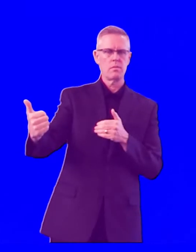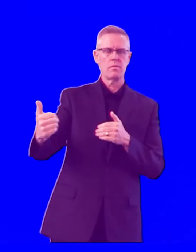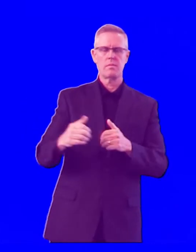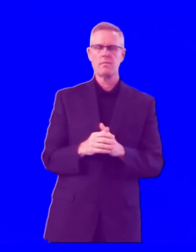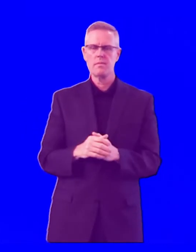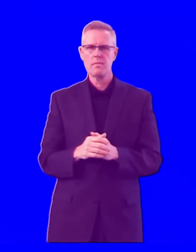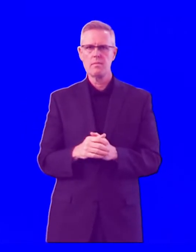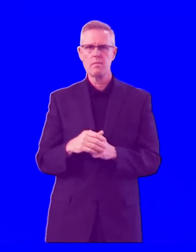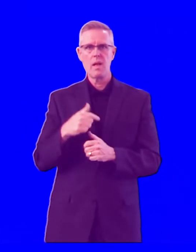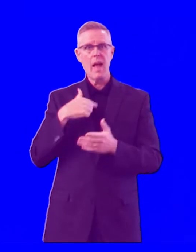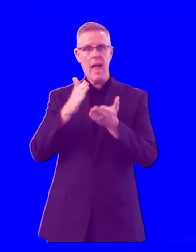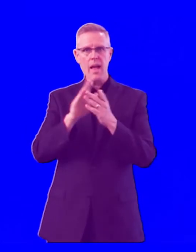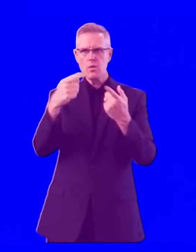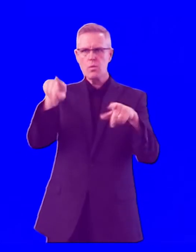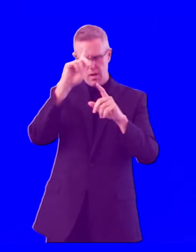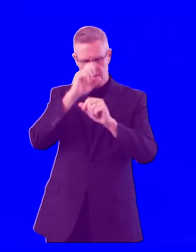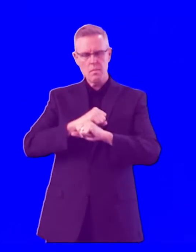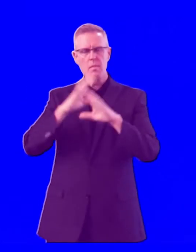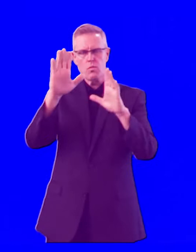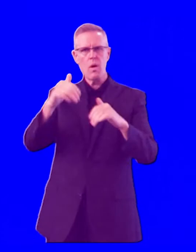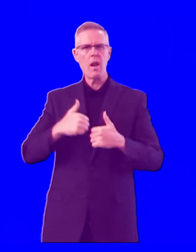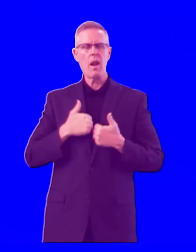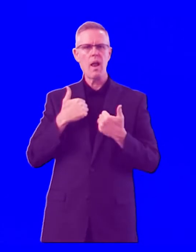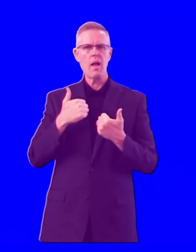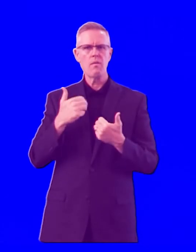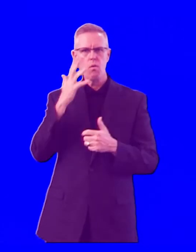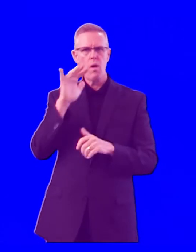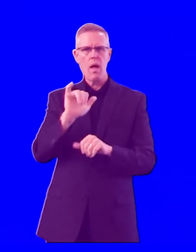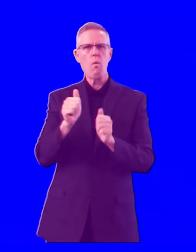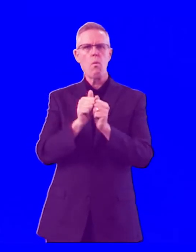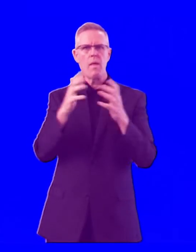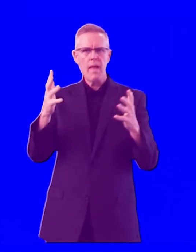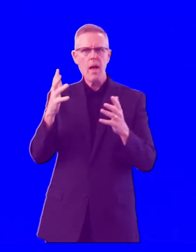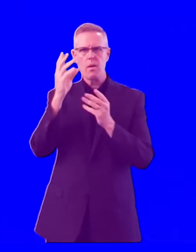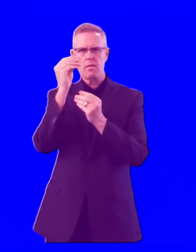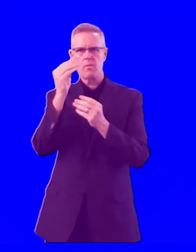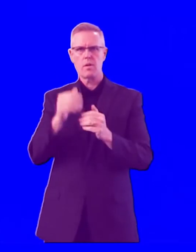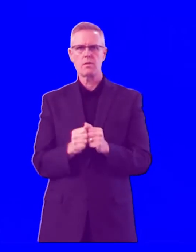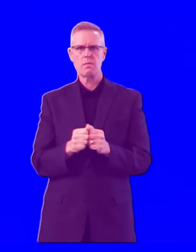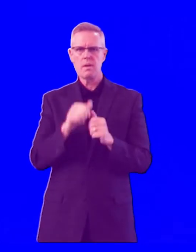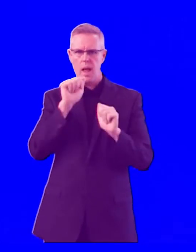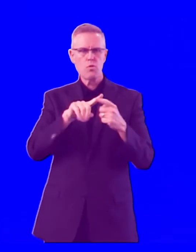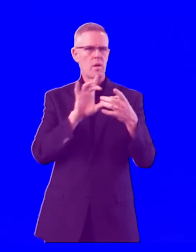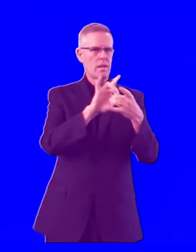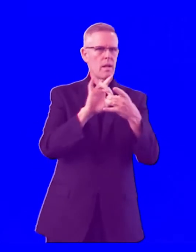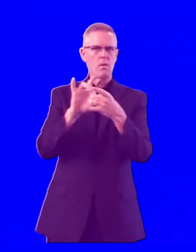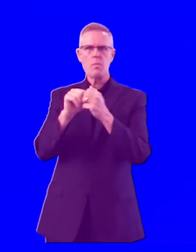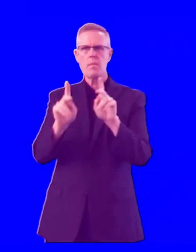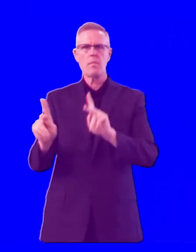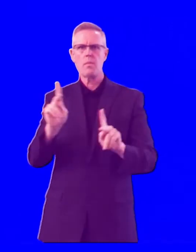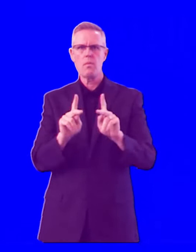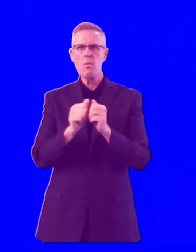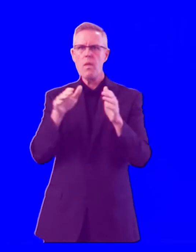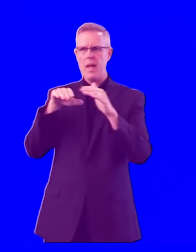people. And I asked you to imagine what your life would be without information, without connection to people,